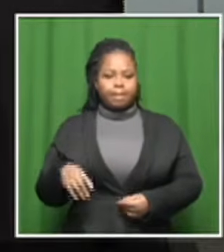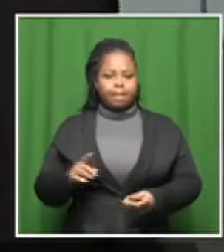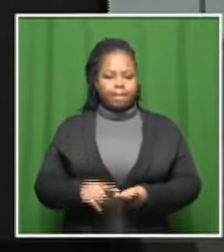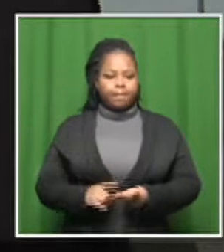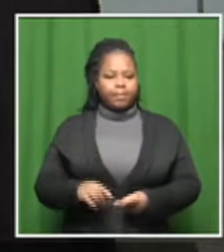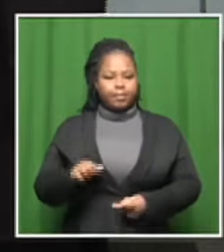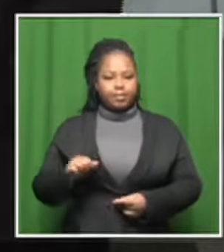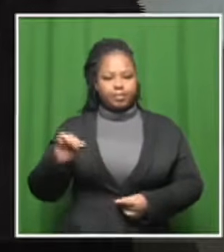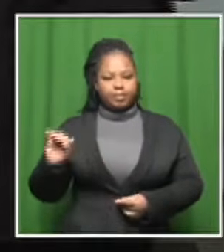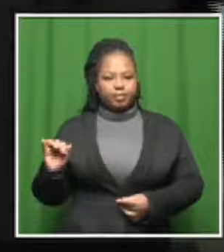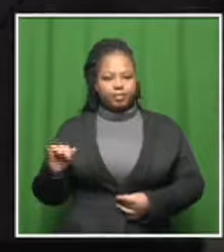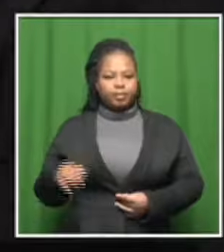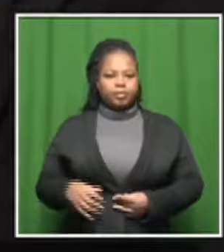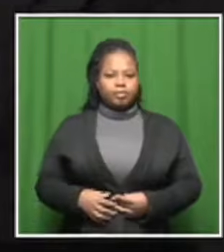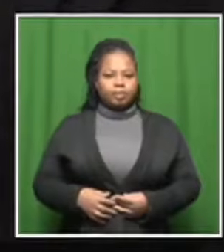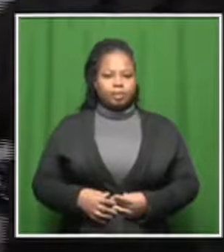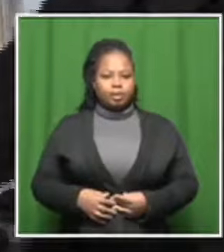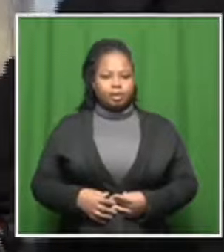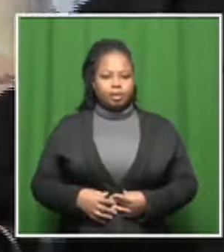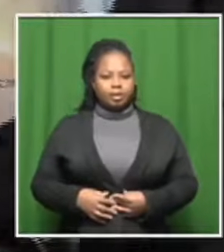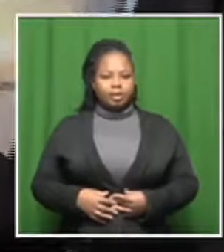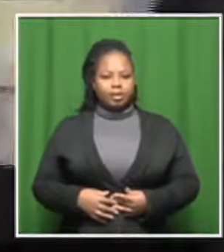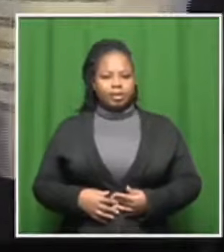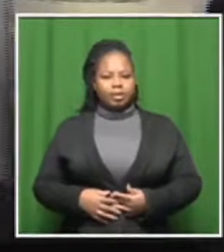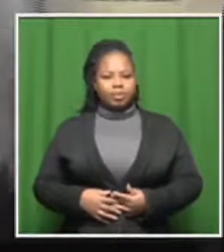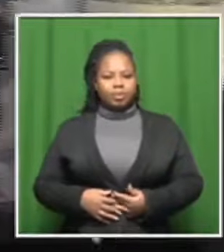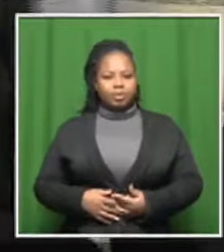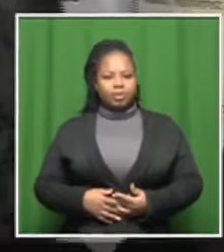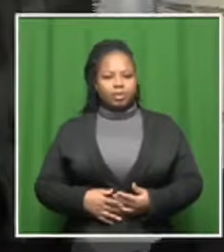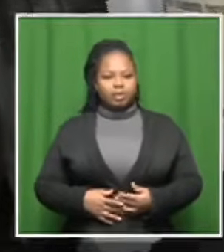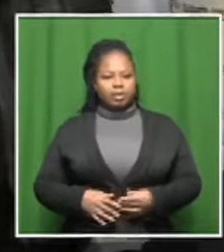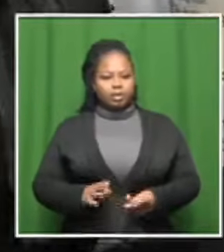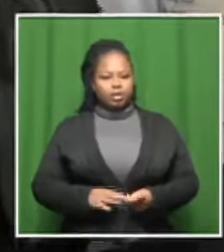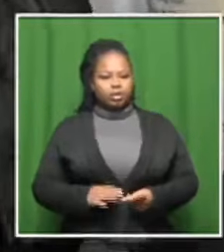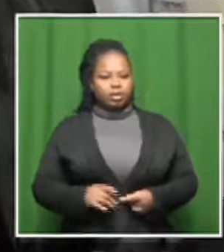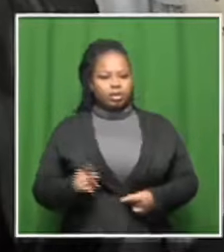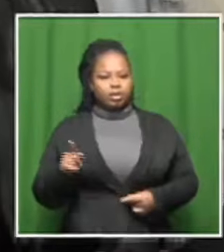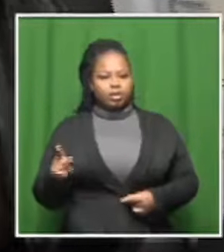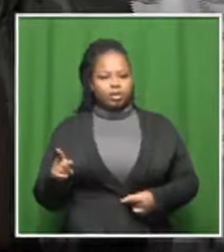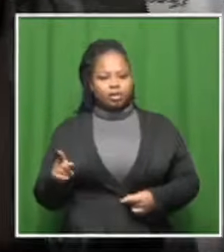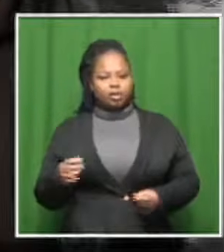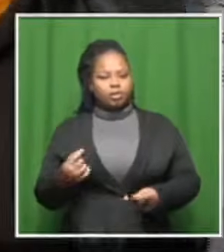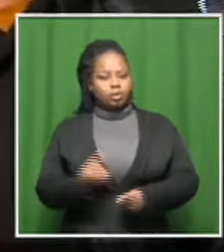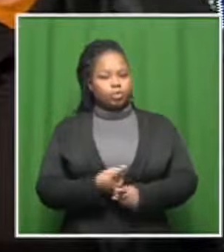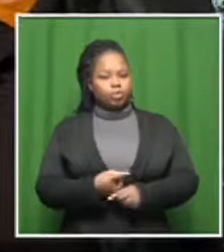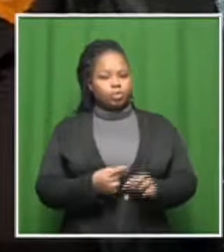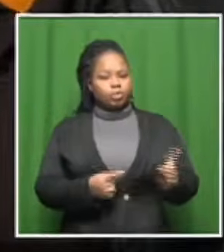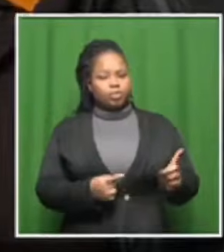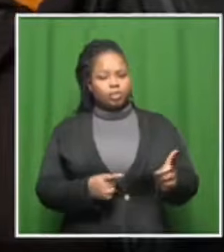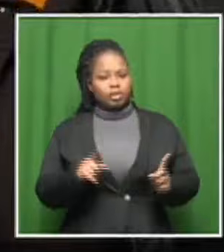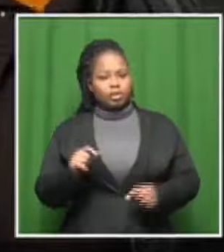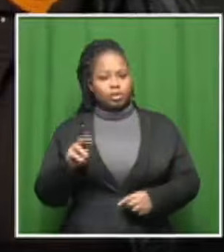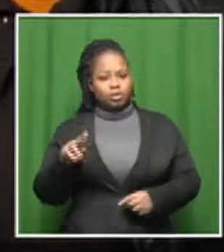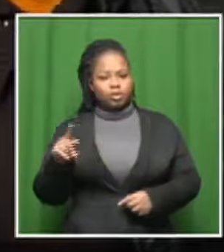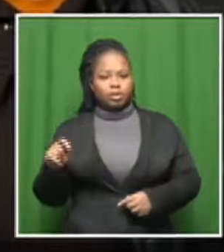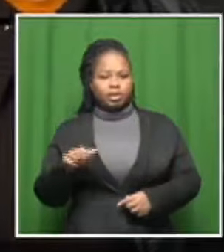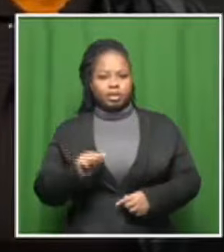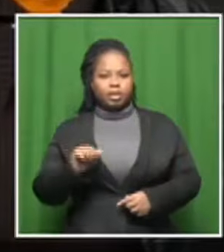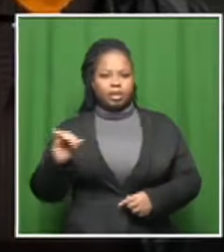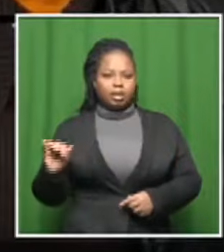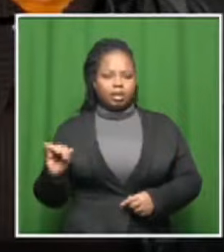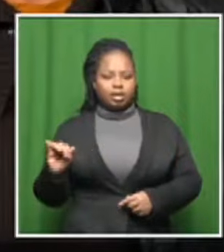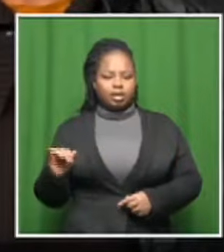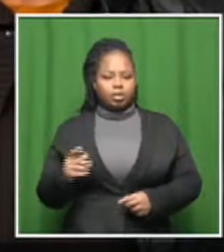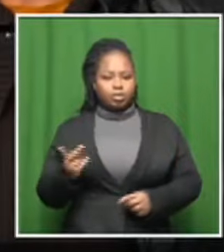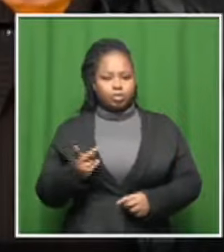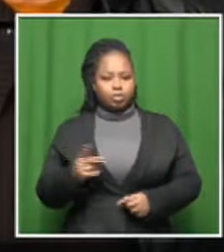our society. Thank you very much. So we are part of the TUT AI Hub. It's a